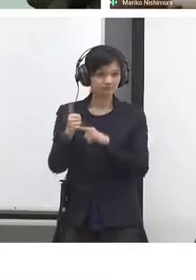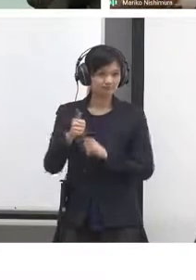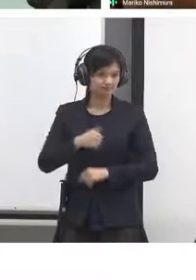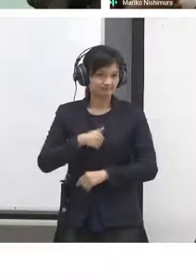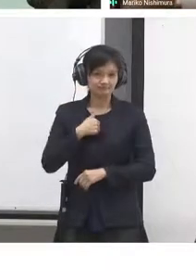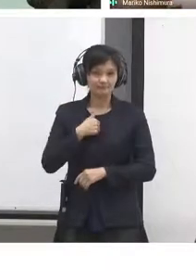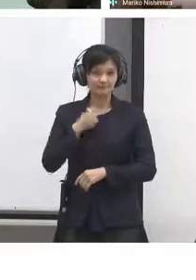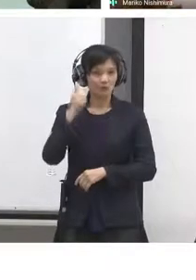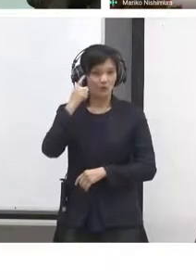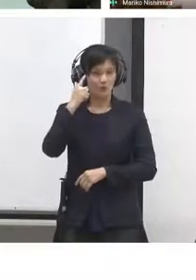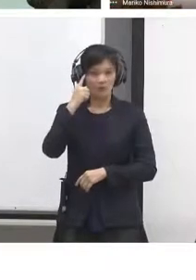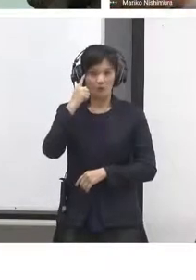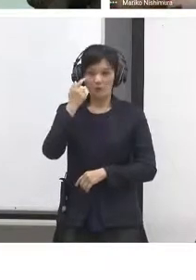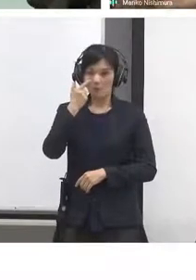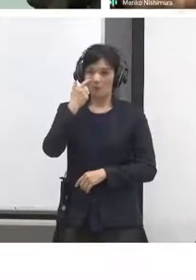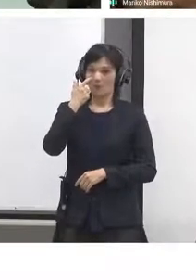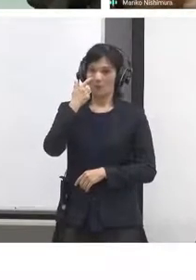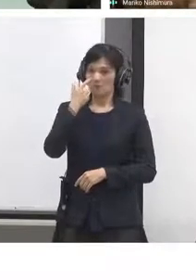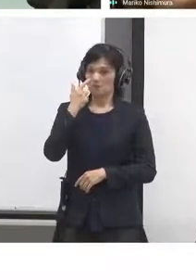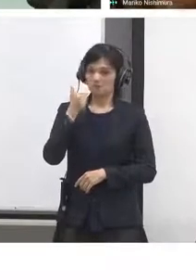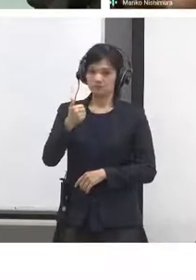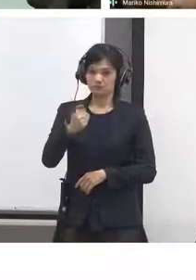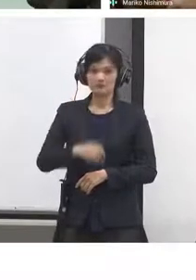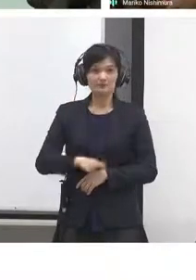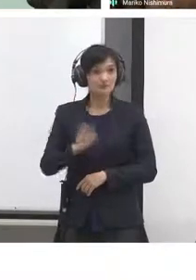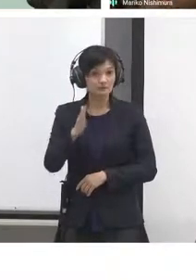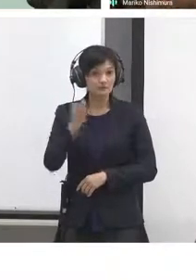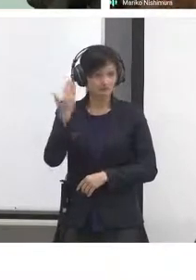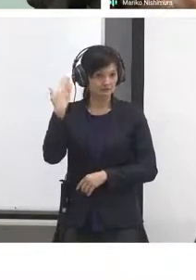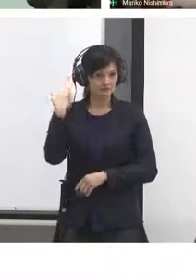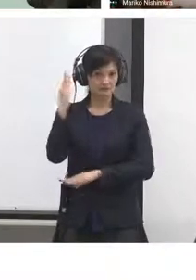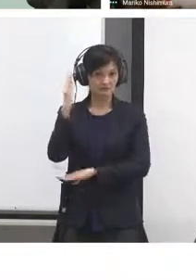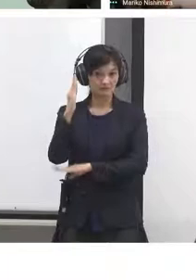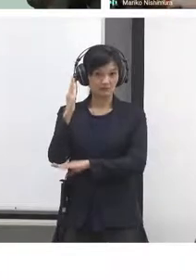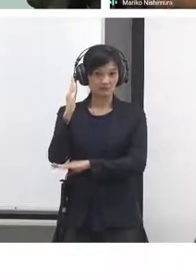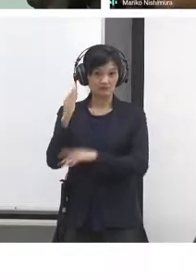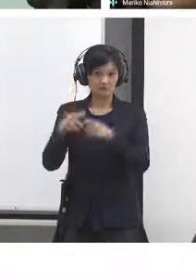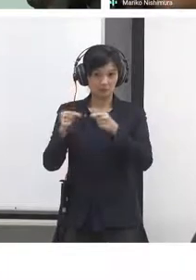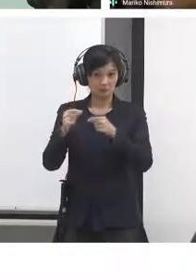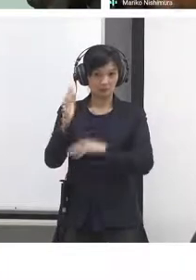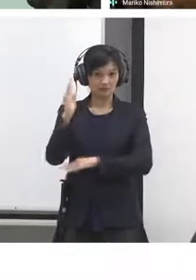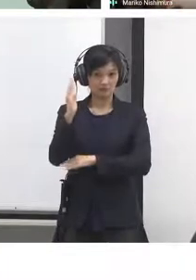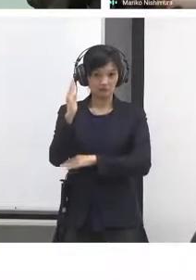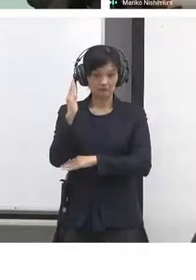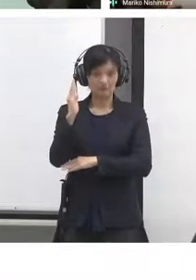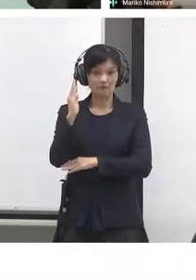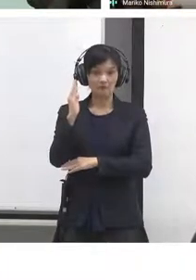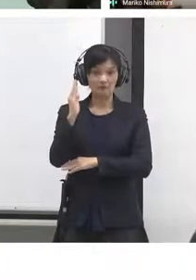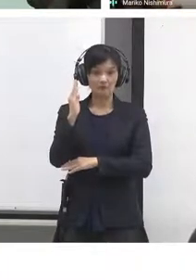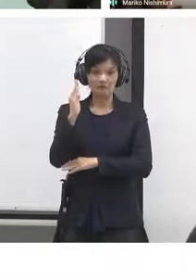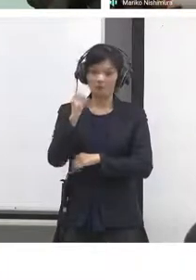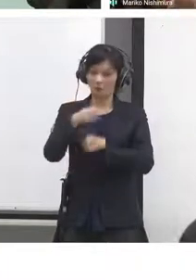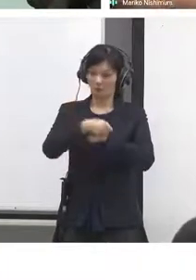is old established and very, how can I say, old and men,